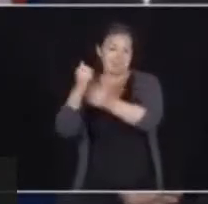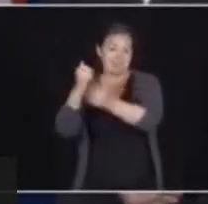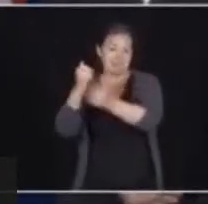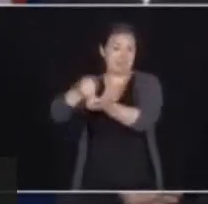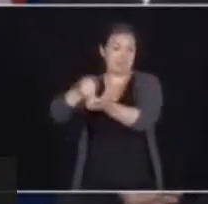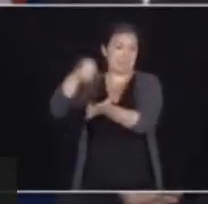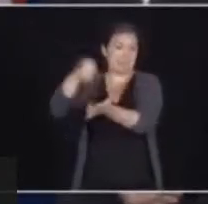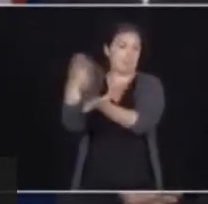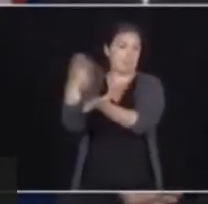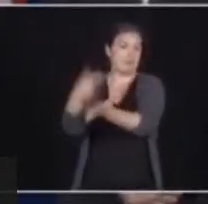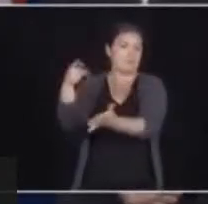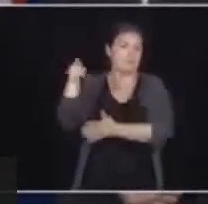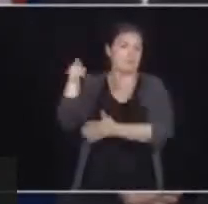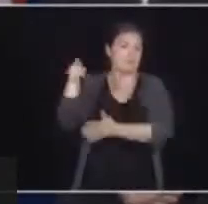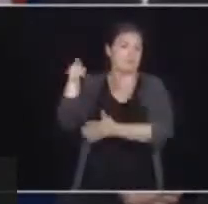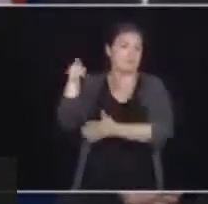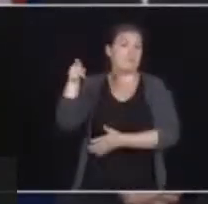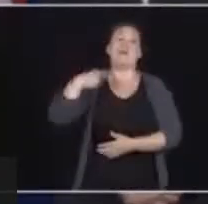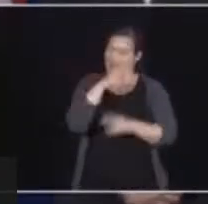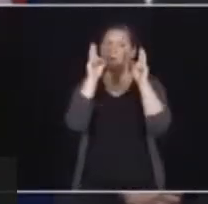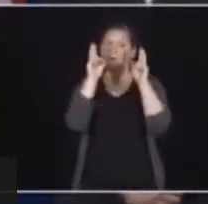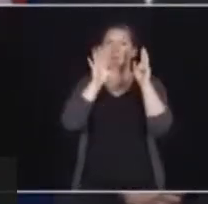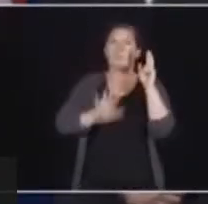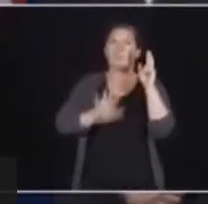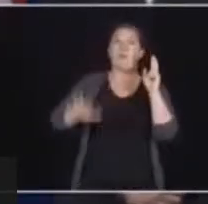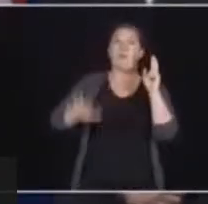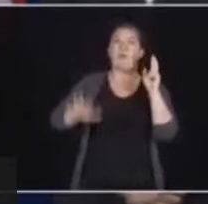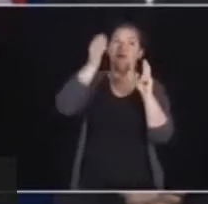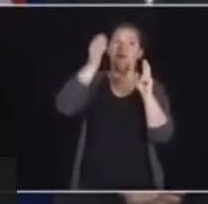Ontario will download it when it does become available.